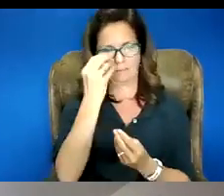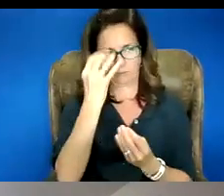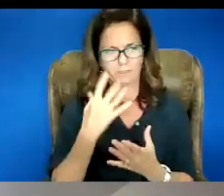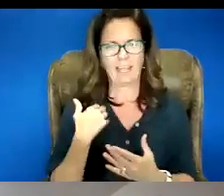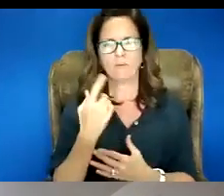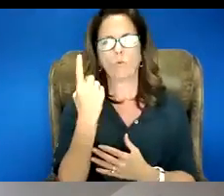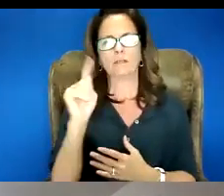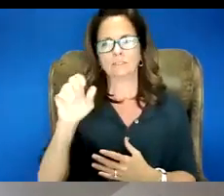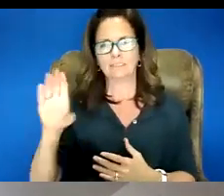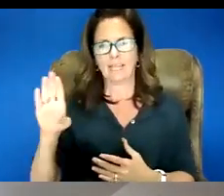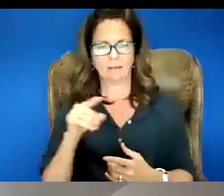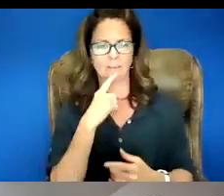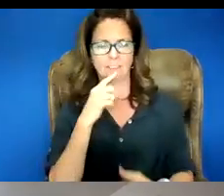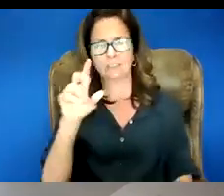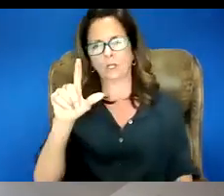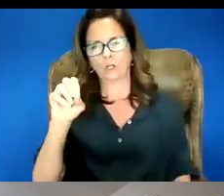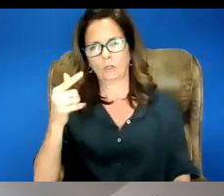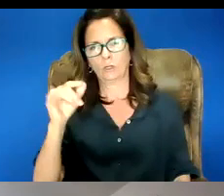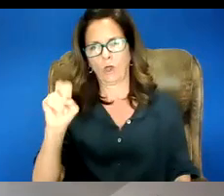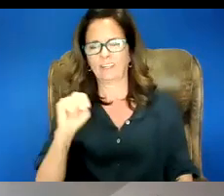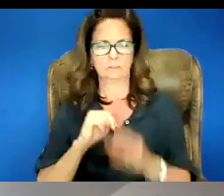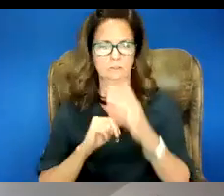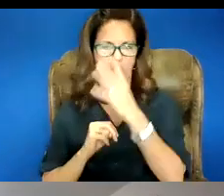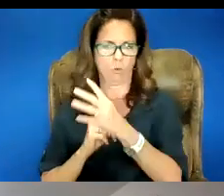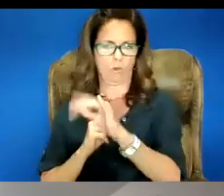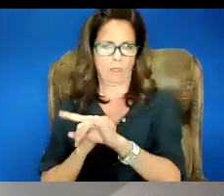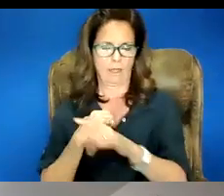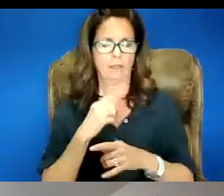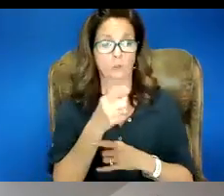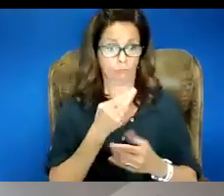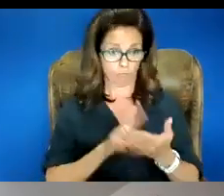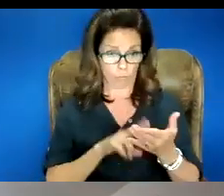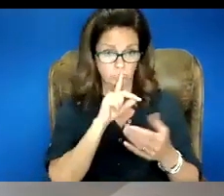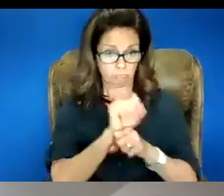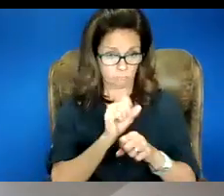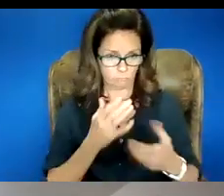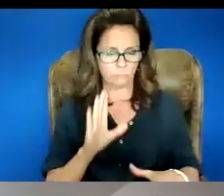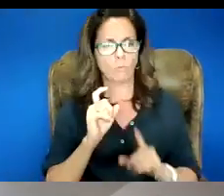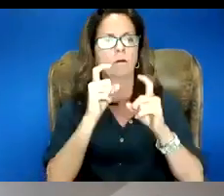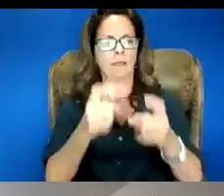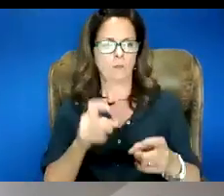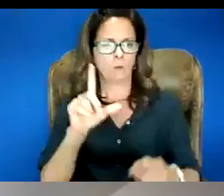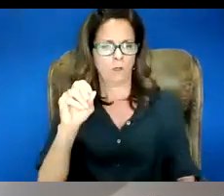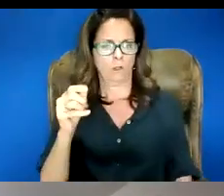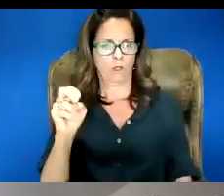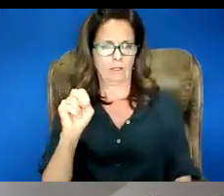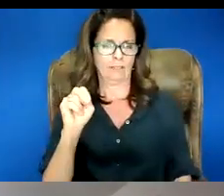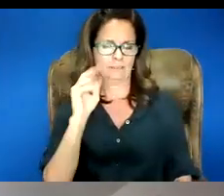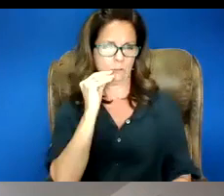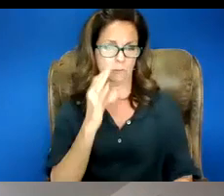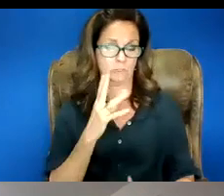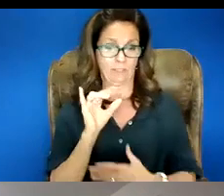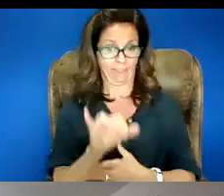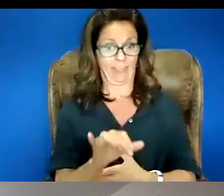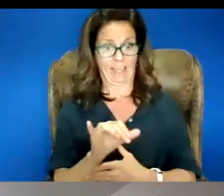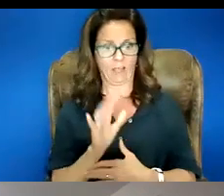that for now. Participants will get an account to log in once they enroll in the program, and that will be a place where they get a lot of their